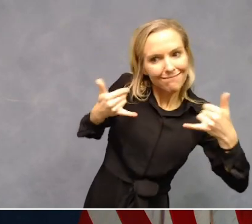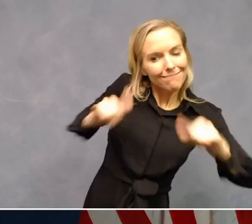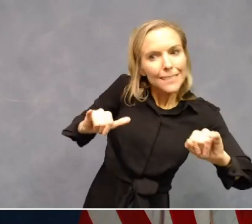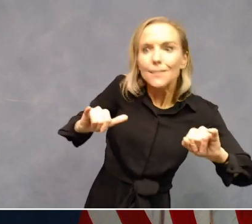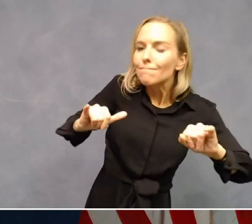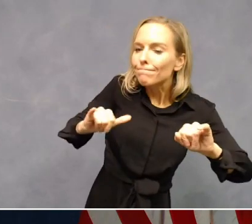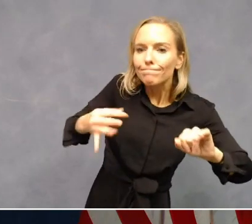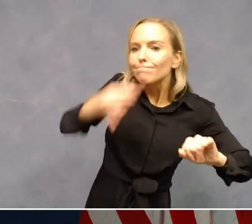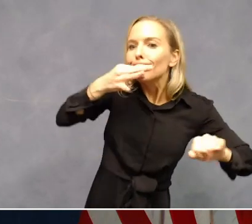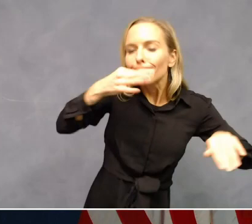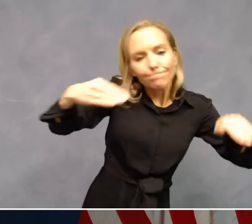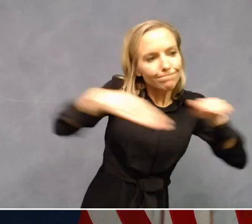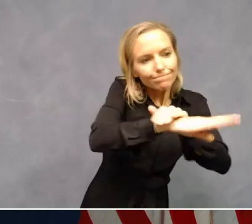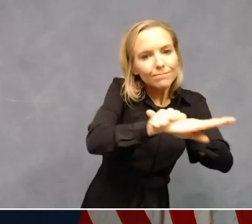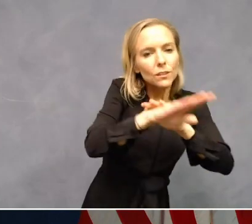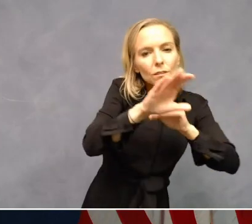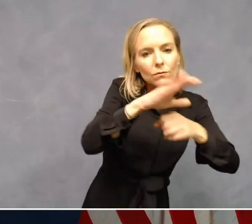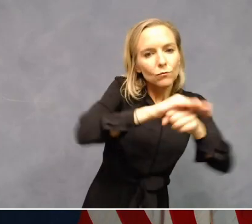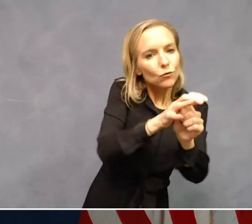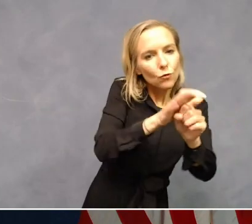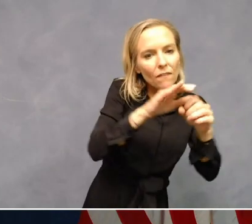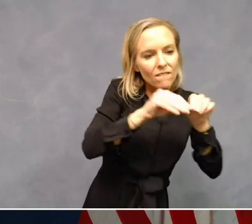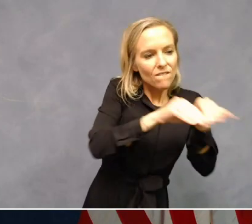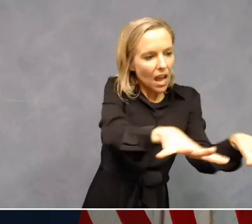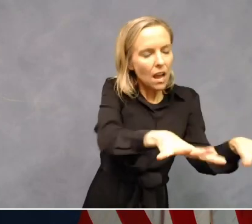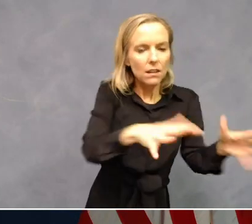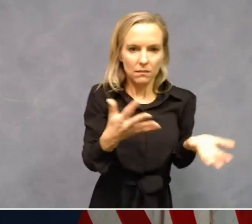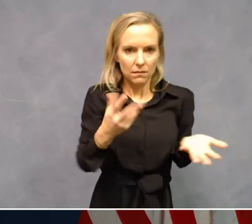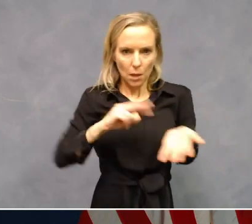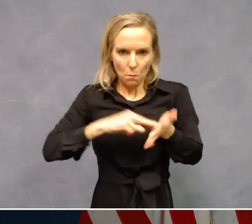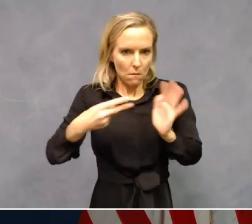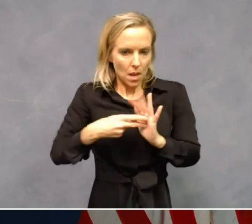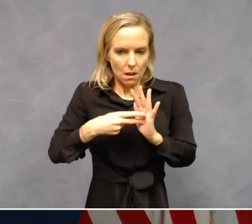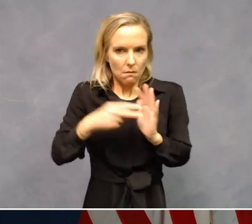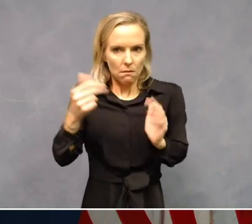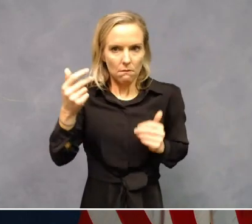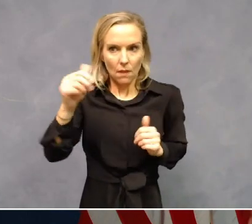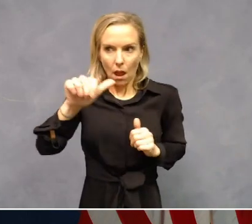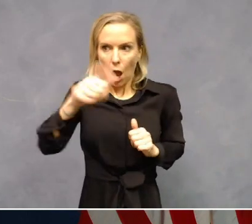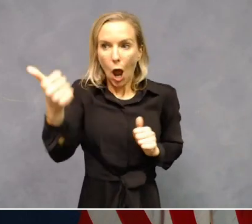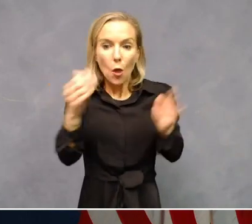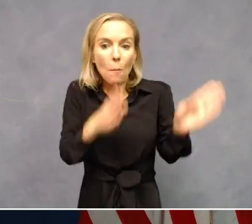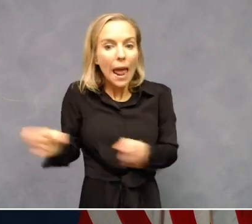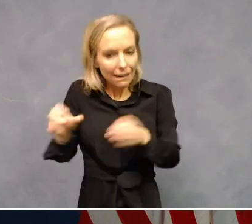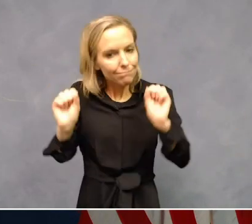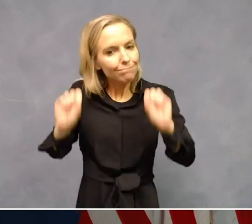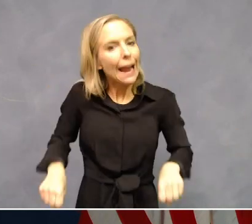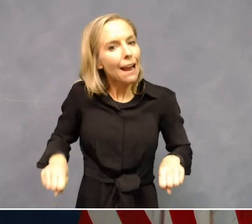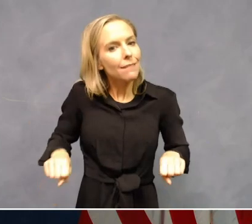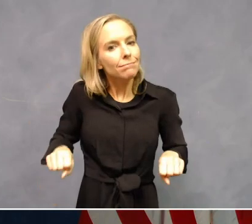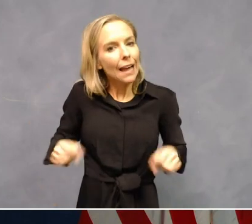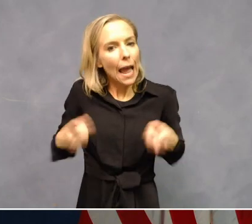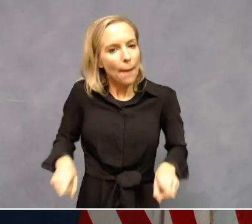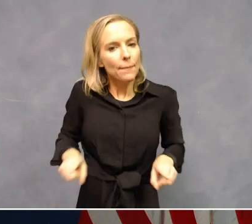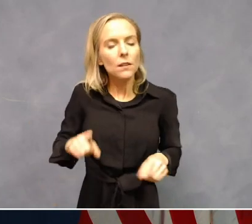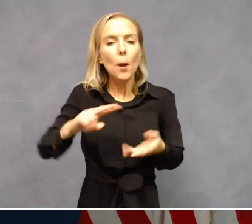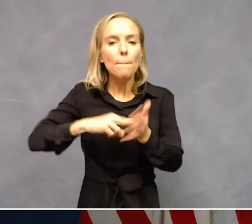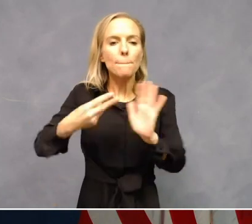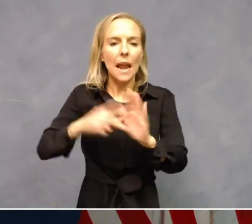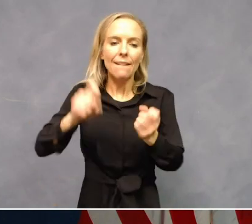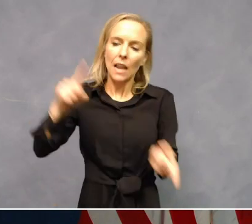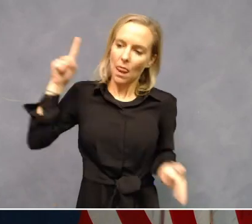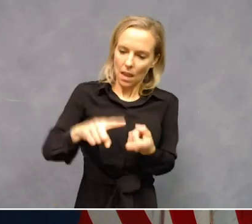large, neither can any of the other plans. So guess what? Our plan has to be to lessen the overall